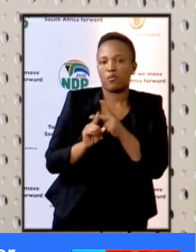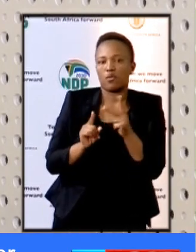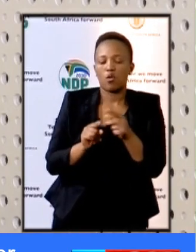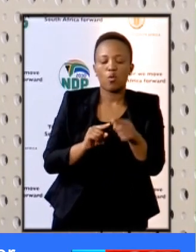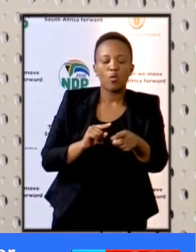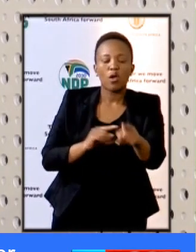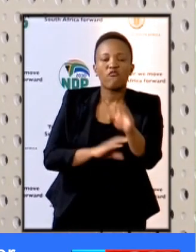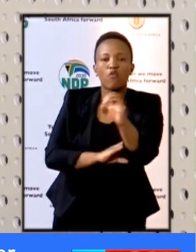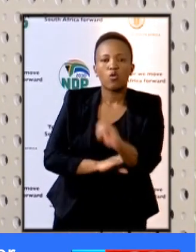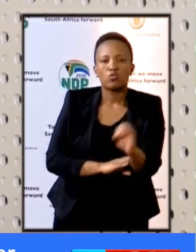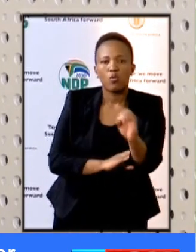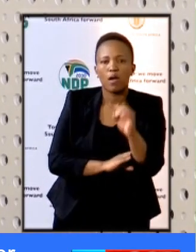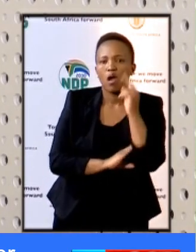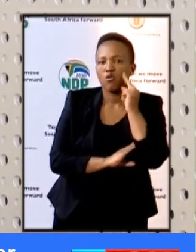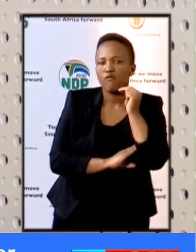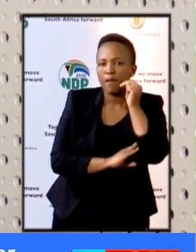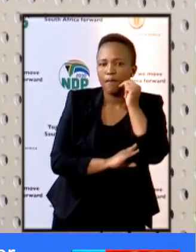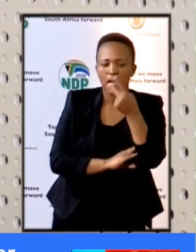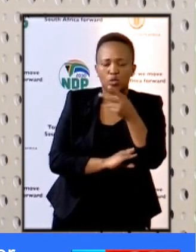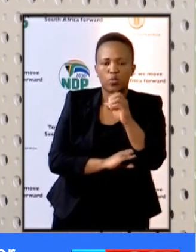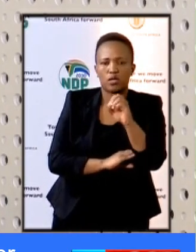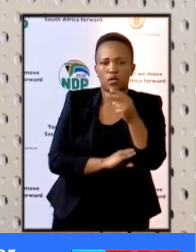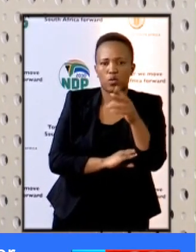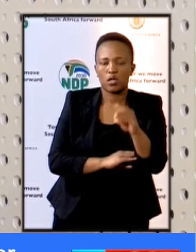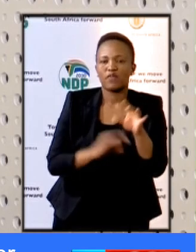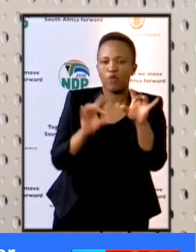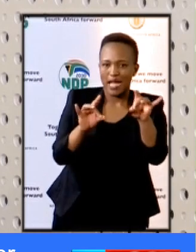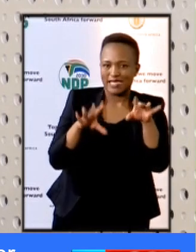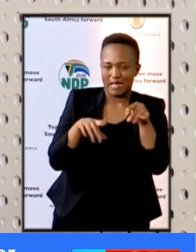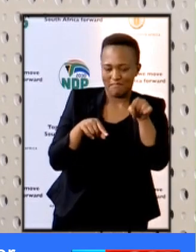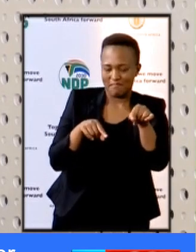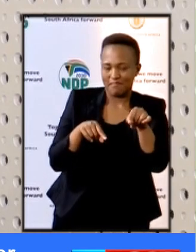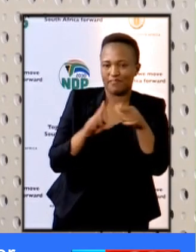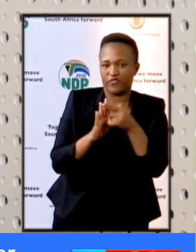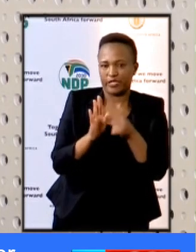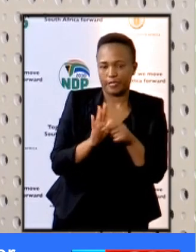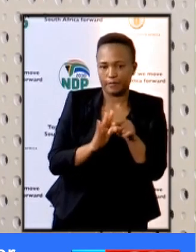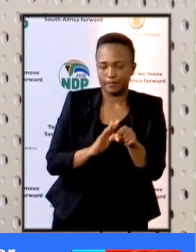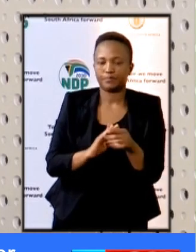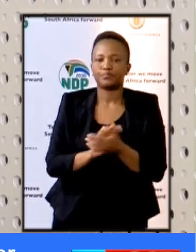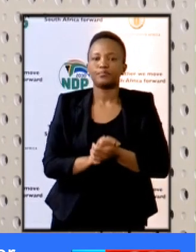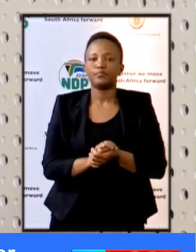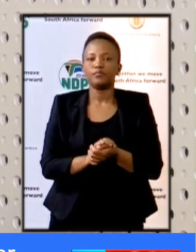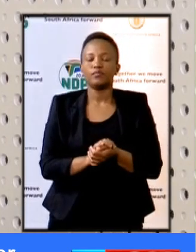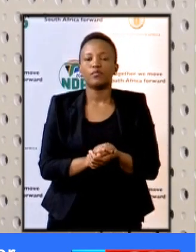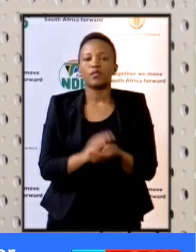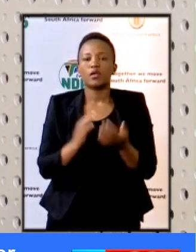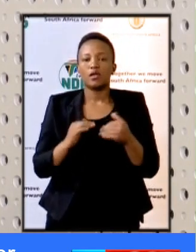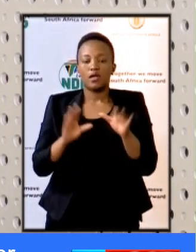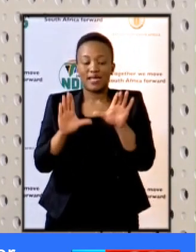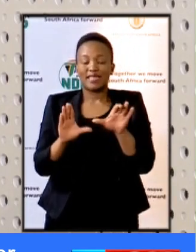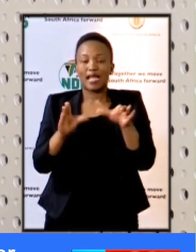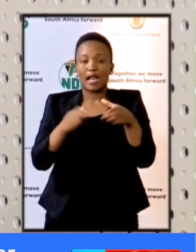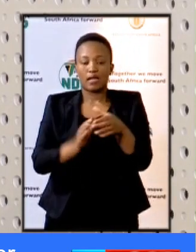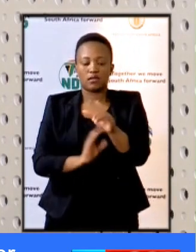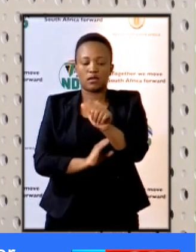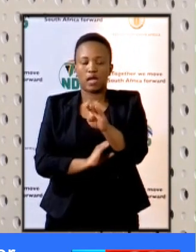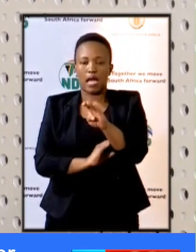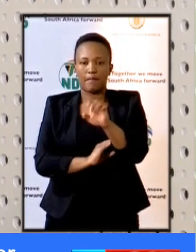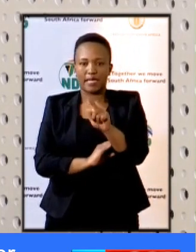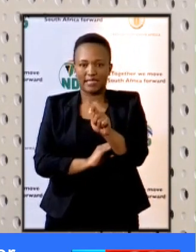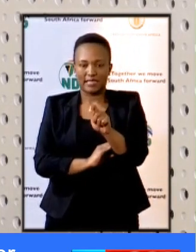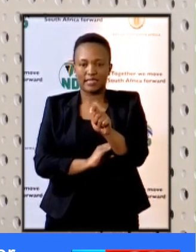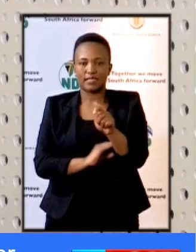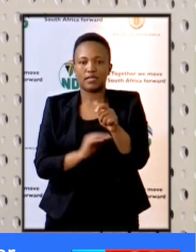the October-November 2020 exams. The lower level classes of adult education and